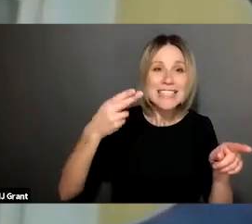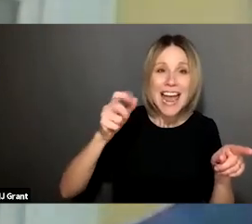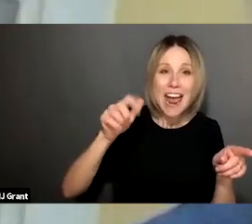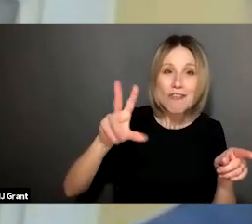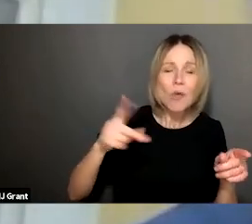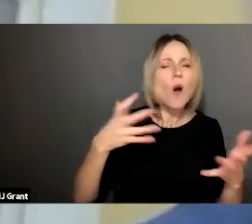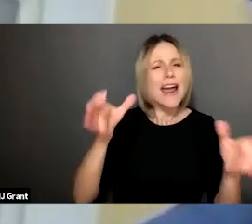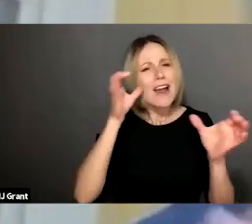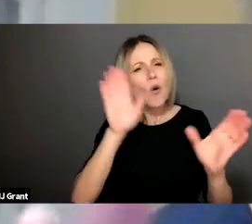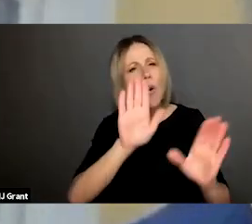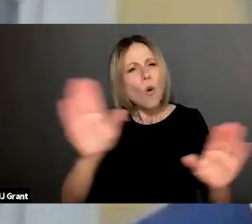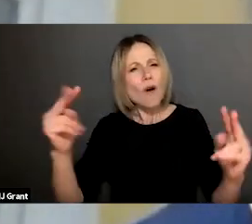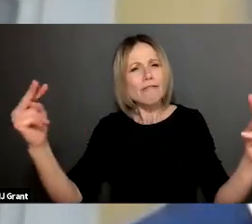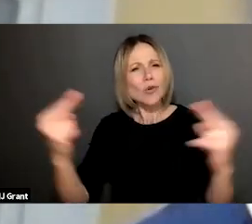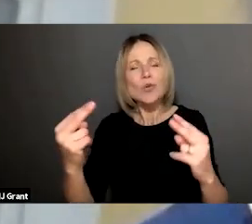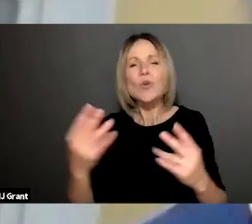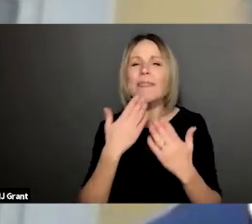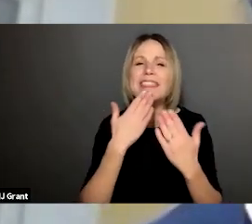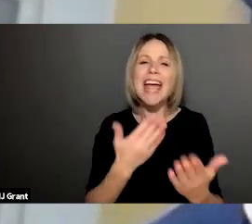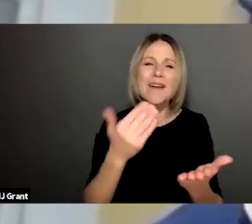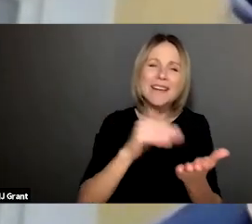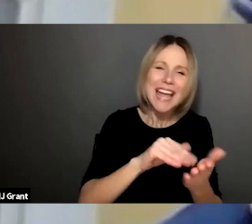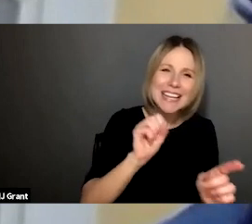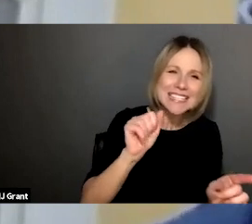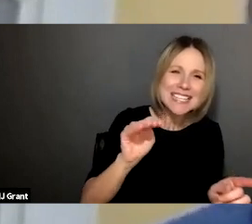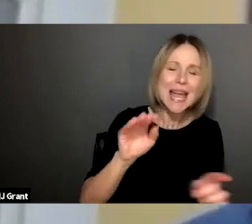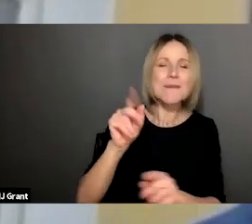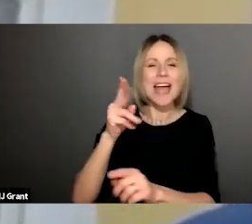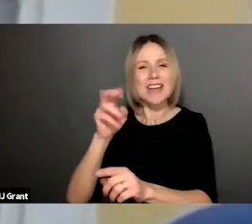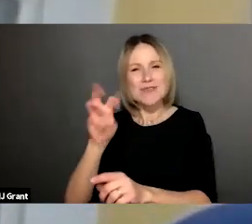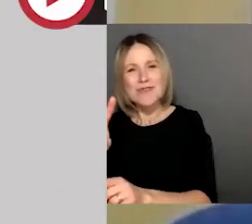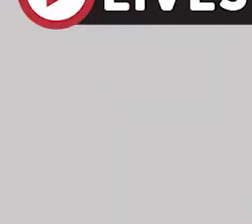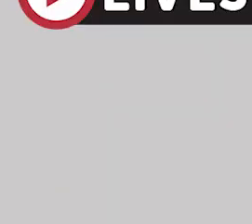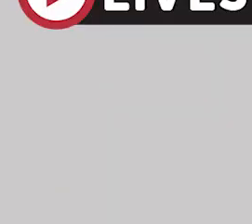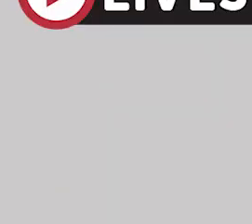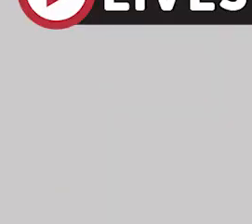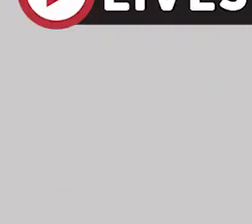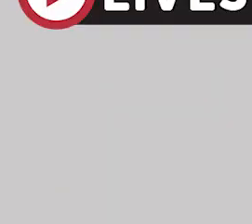have a wonderful evening, everyone. And thank you for being part of the Press Herald community.